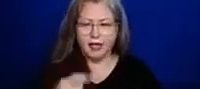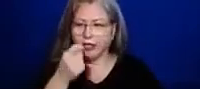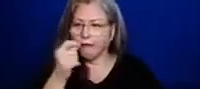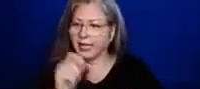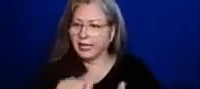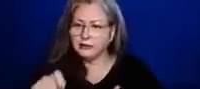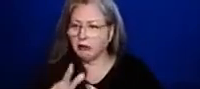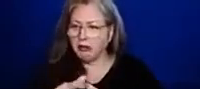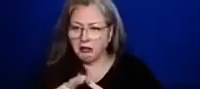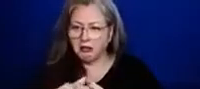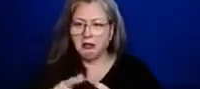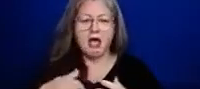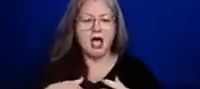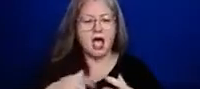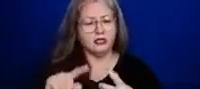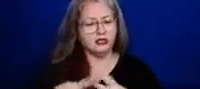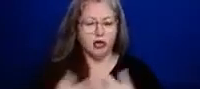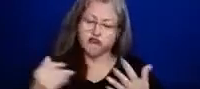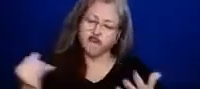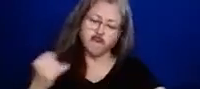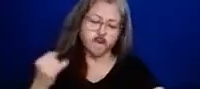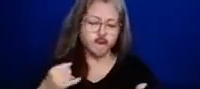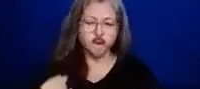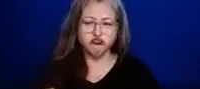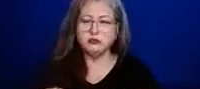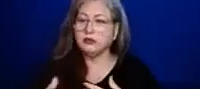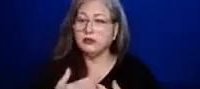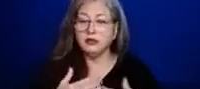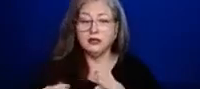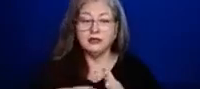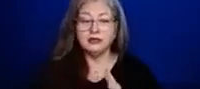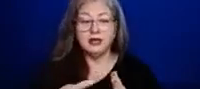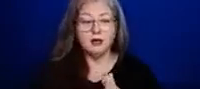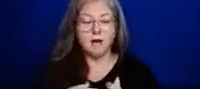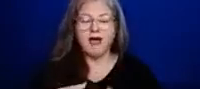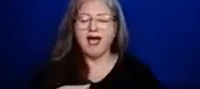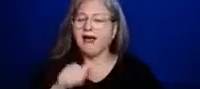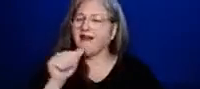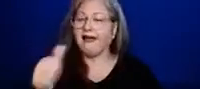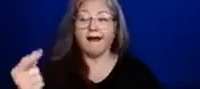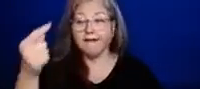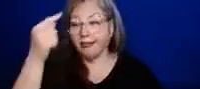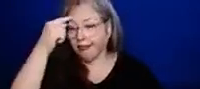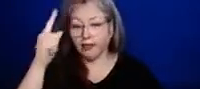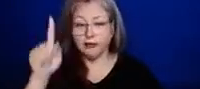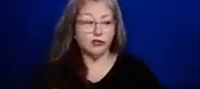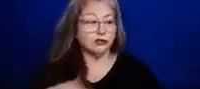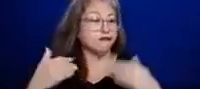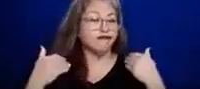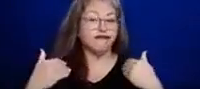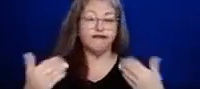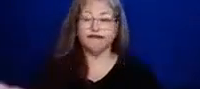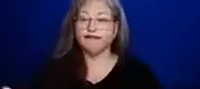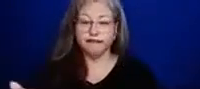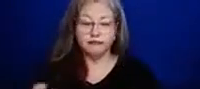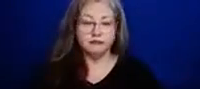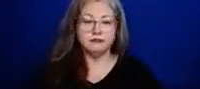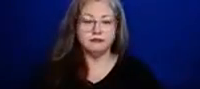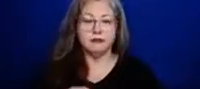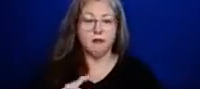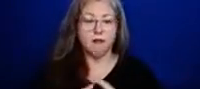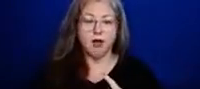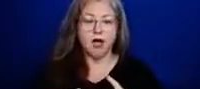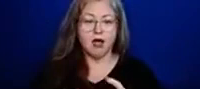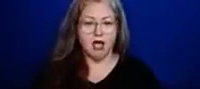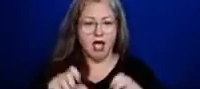pencil, and I would just like start drawing, even sometimes without thinking, you know, that I was drawing. But I could